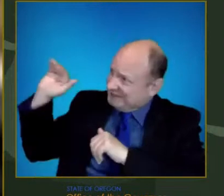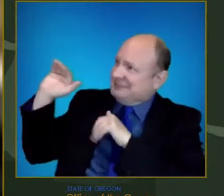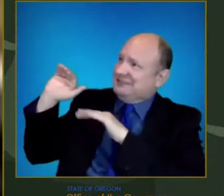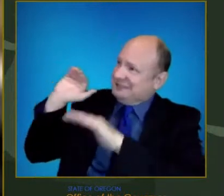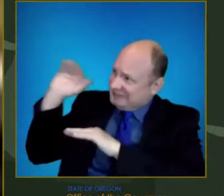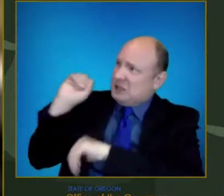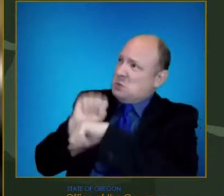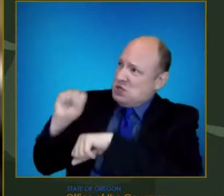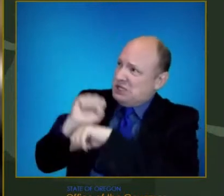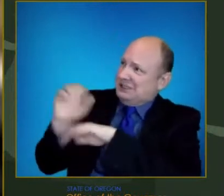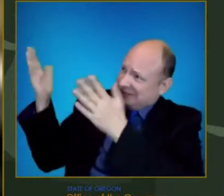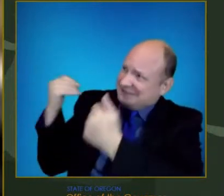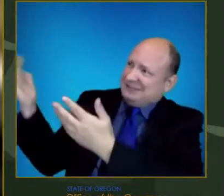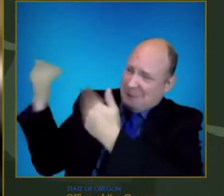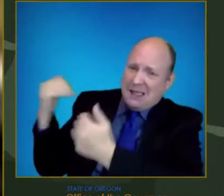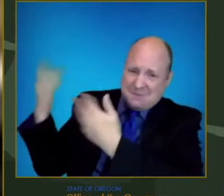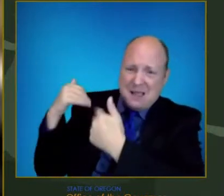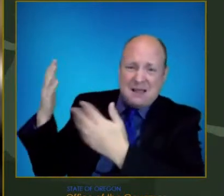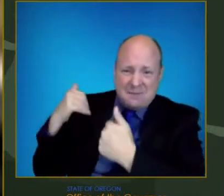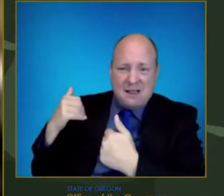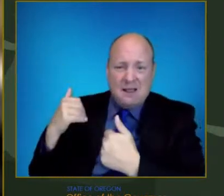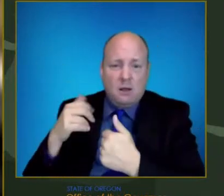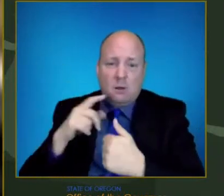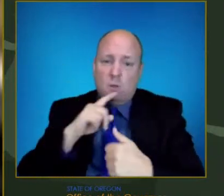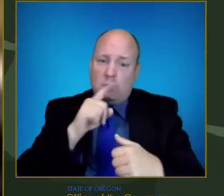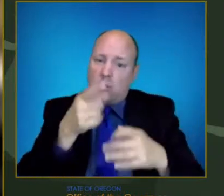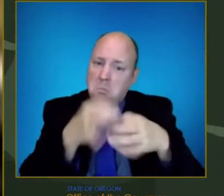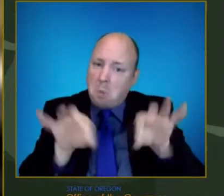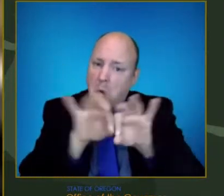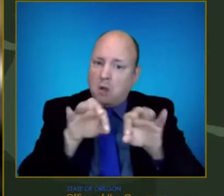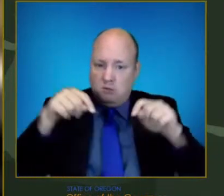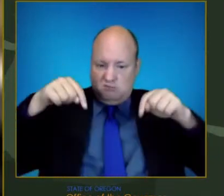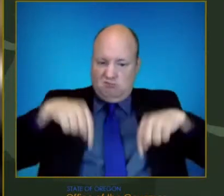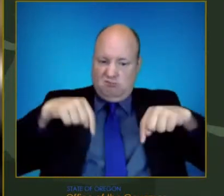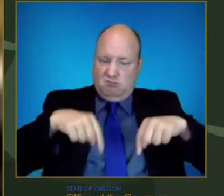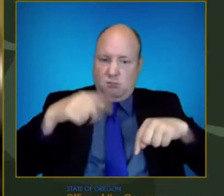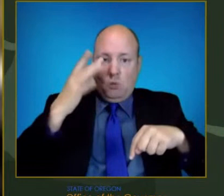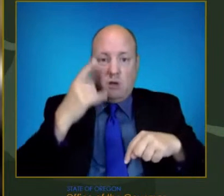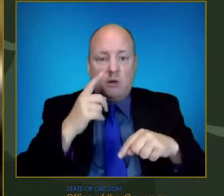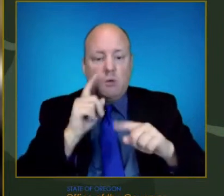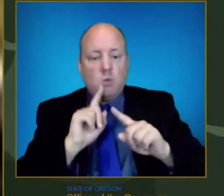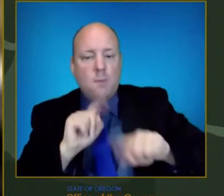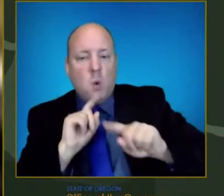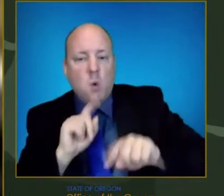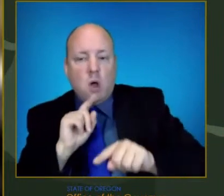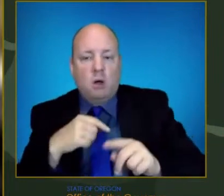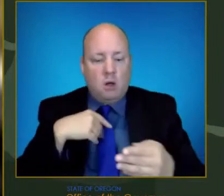an important part of our response for sure, both for the public and for individuals.